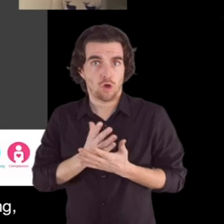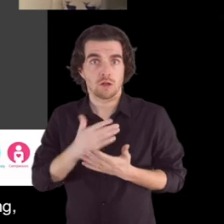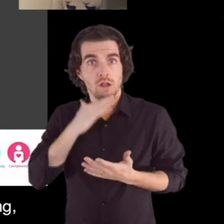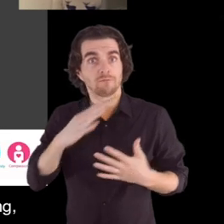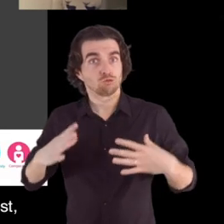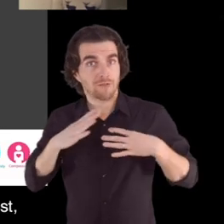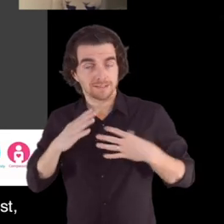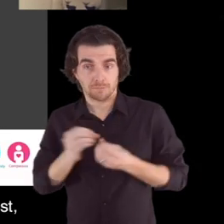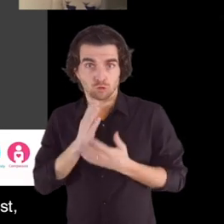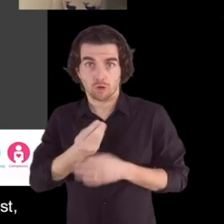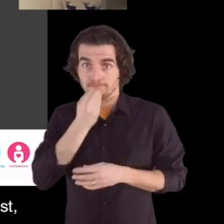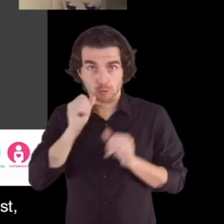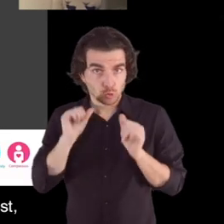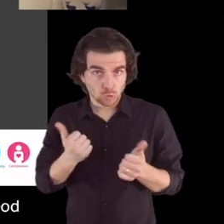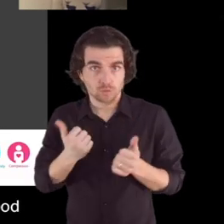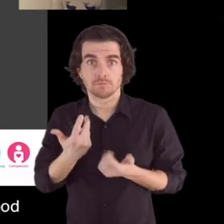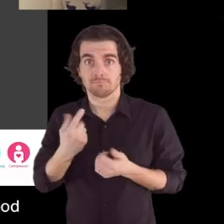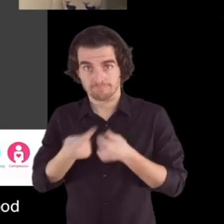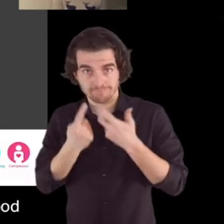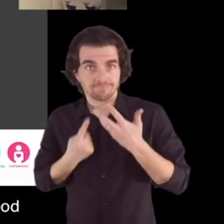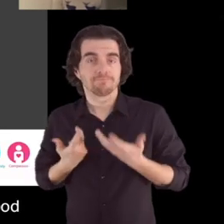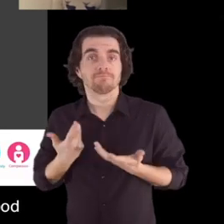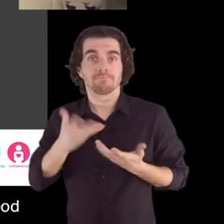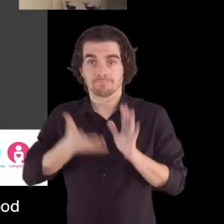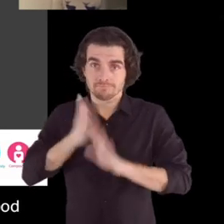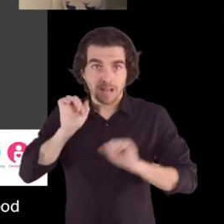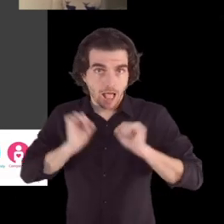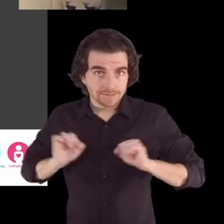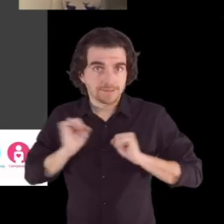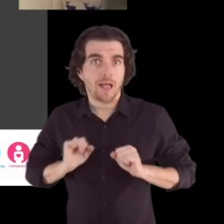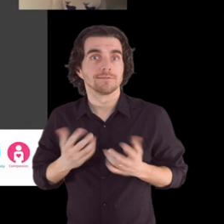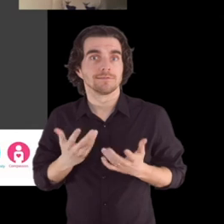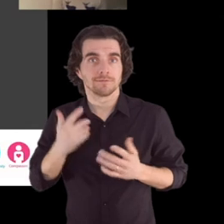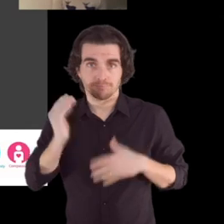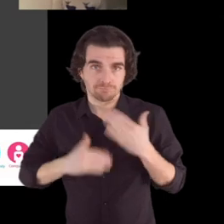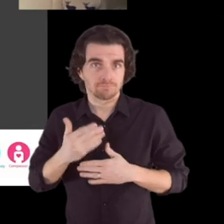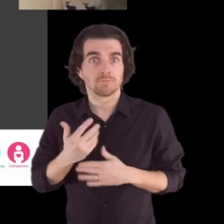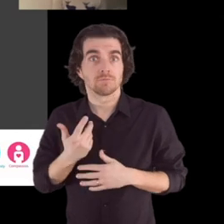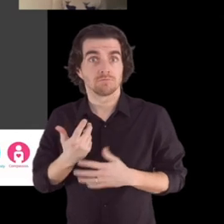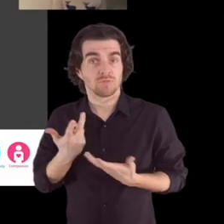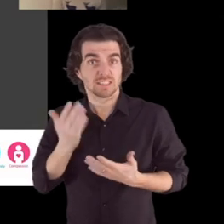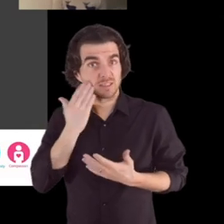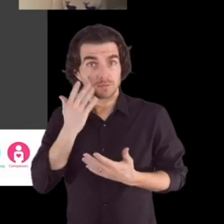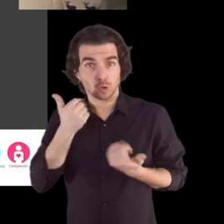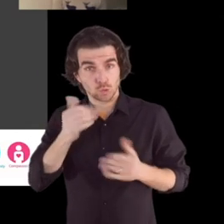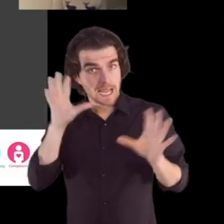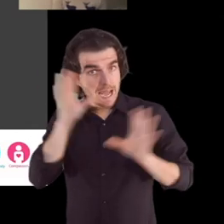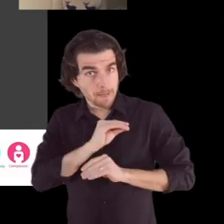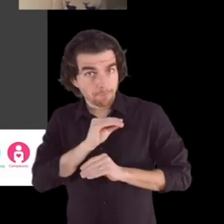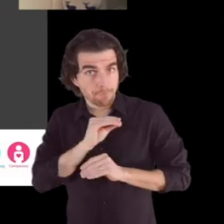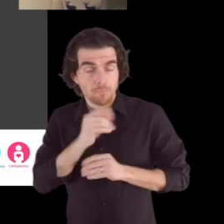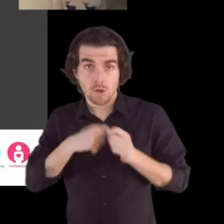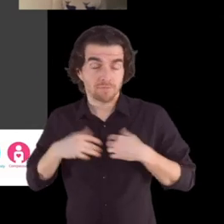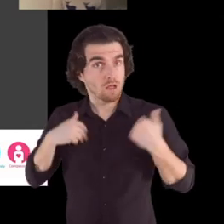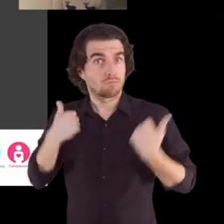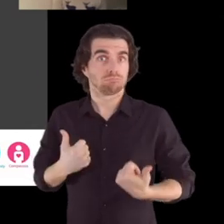you know, like making sure you're getting enough rest, making sure you're eating good, nutritious food, and trying to get out for exercise where you can. And sometimes it really